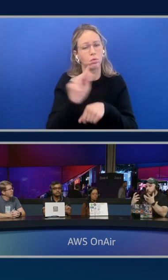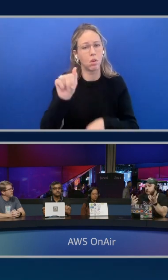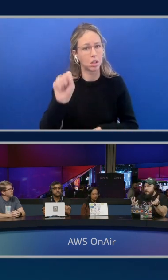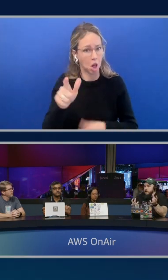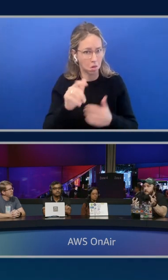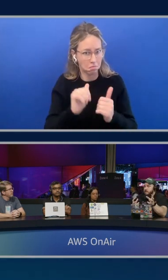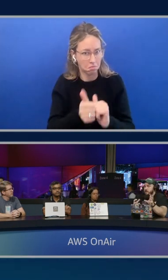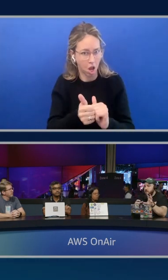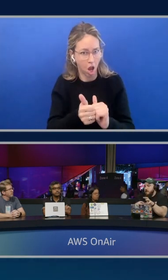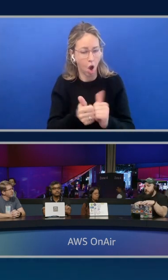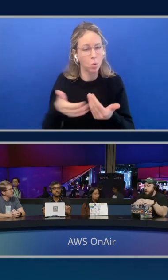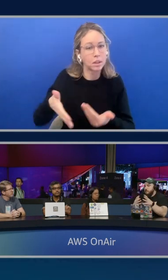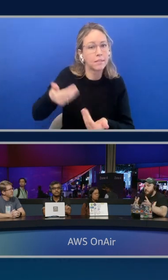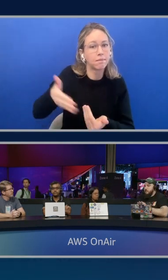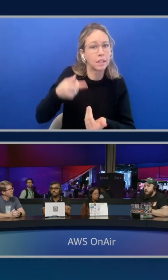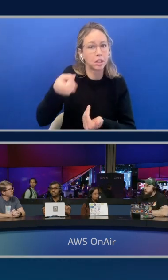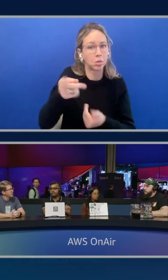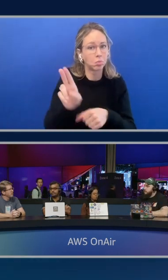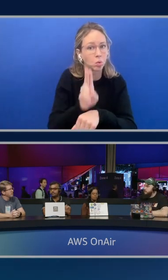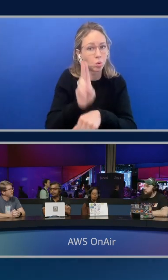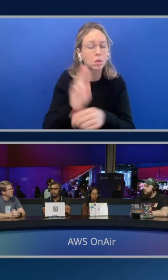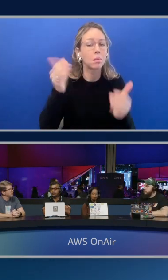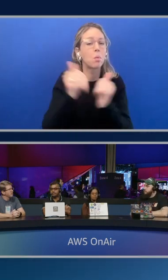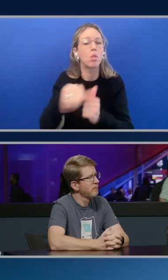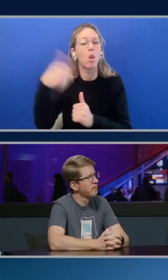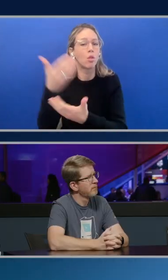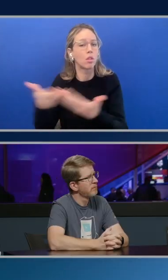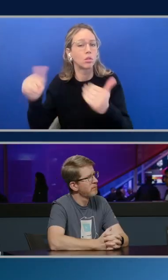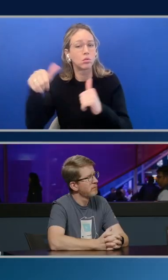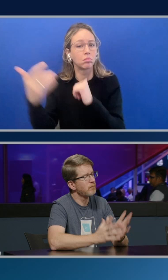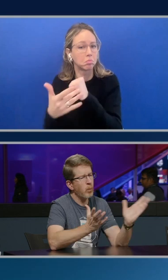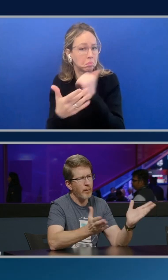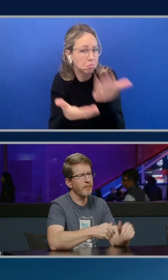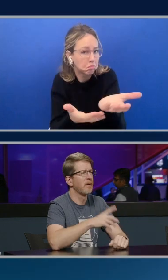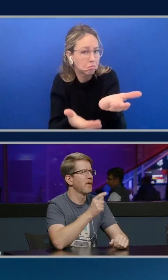how convenient this is compared to something else?